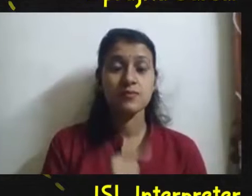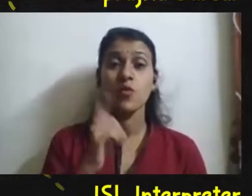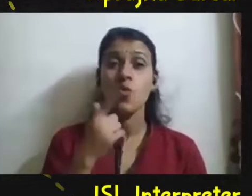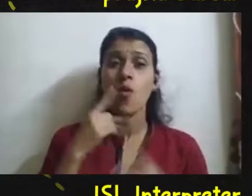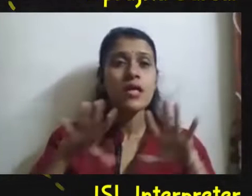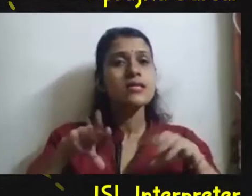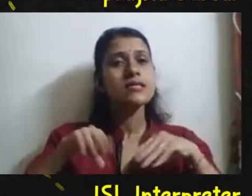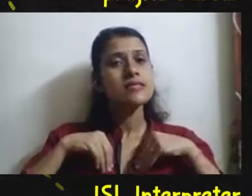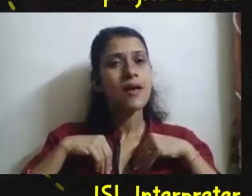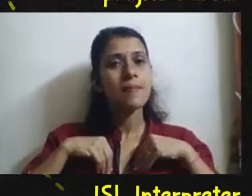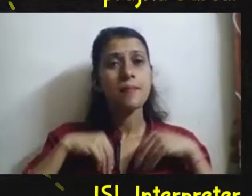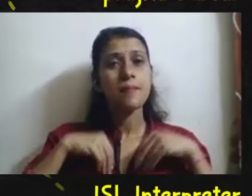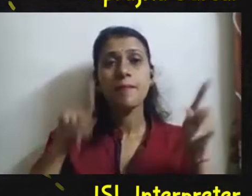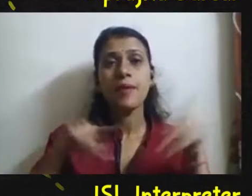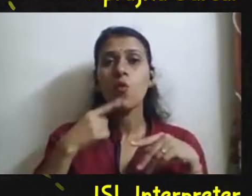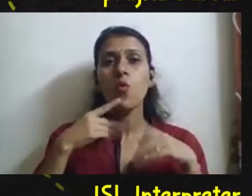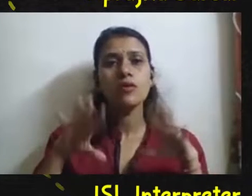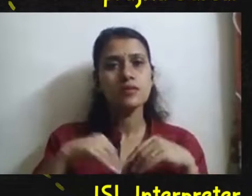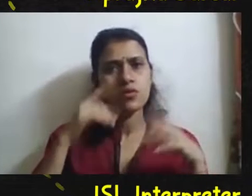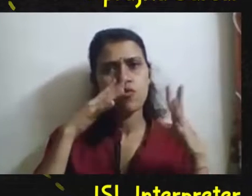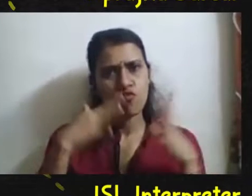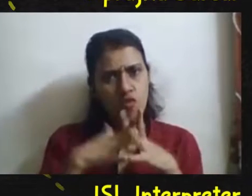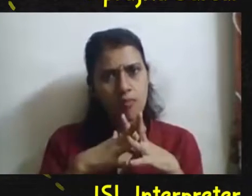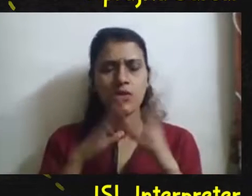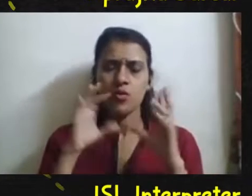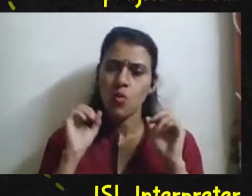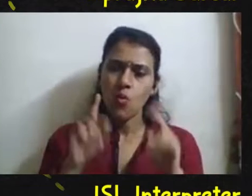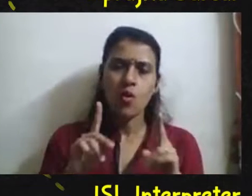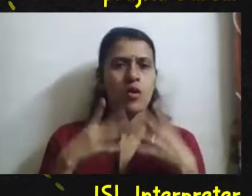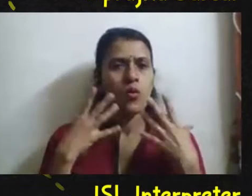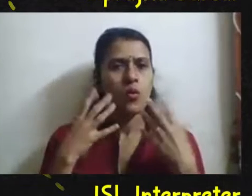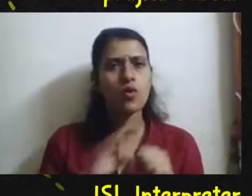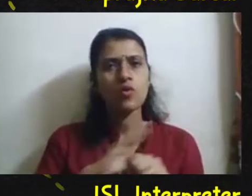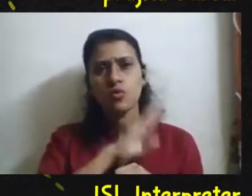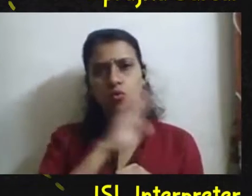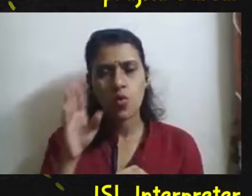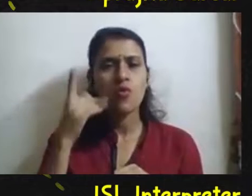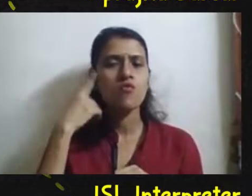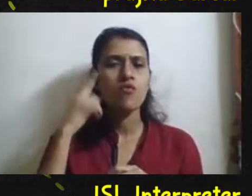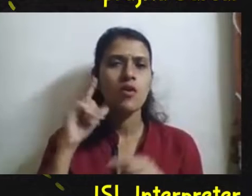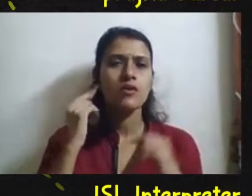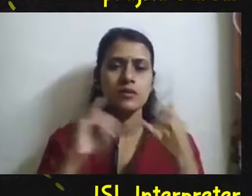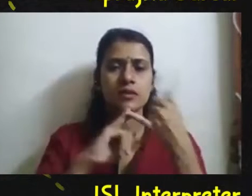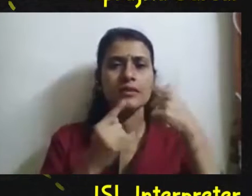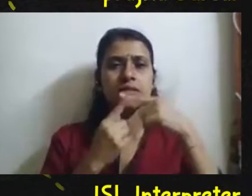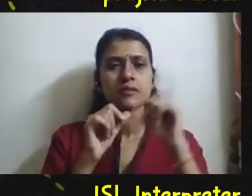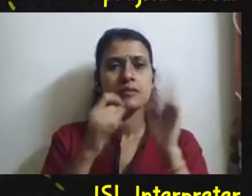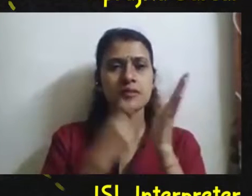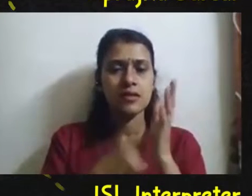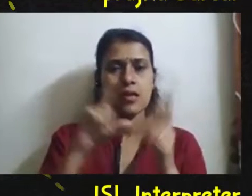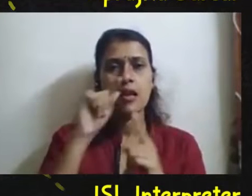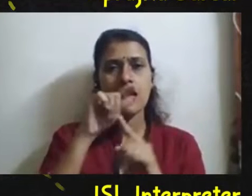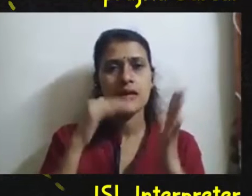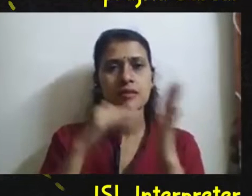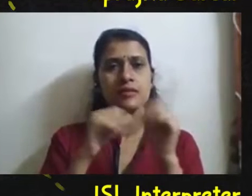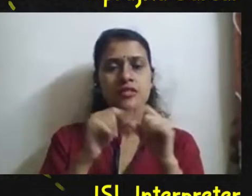acceptors, women who wanted to go through sterilization, tubectomies in the